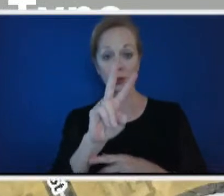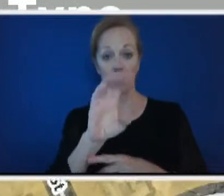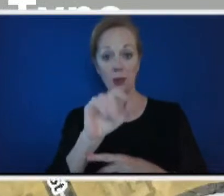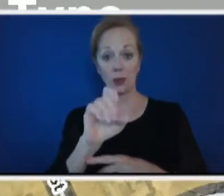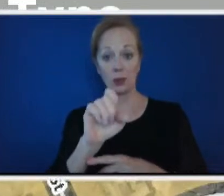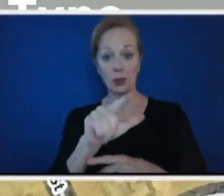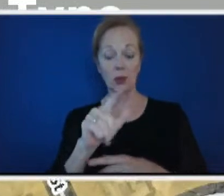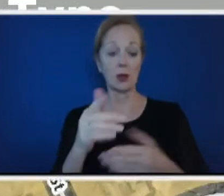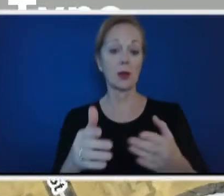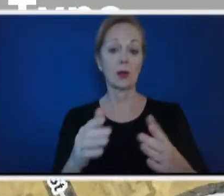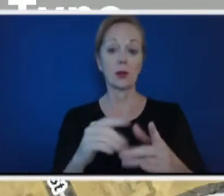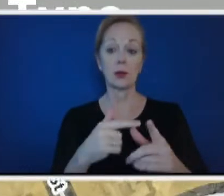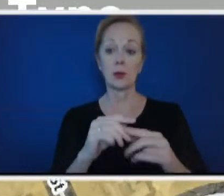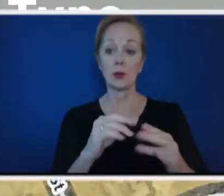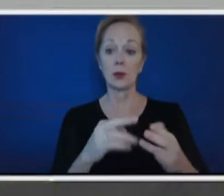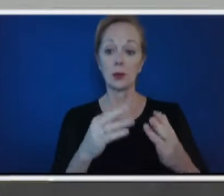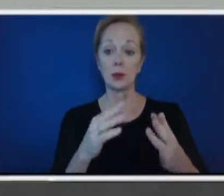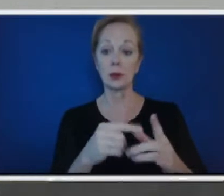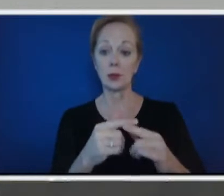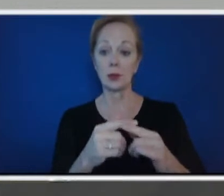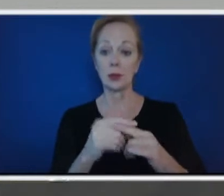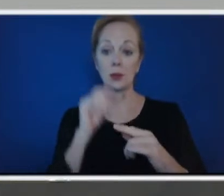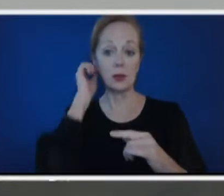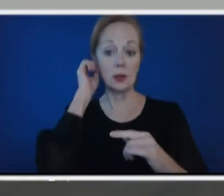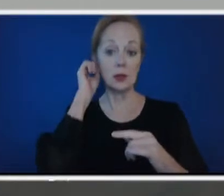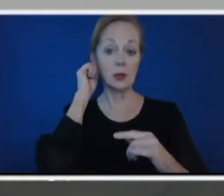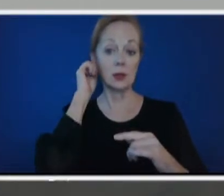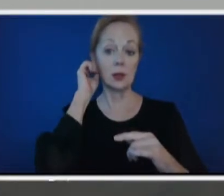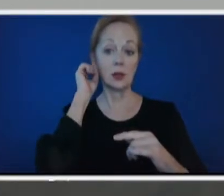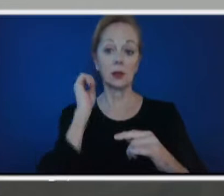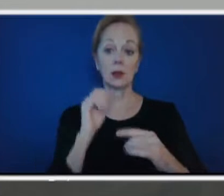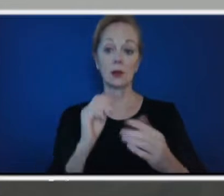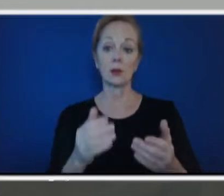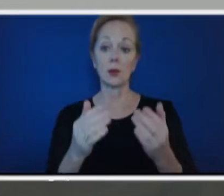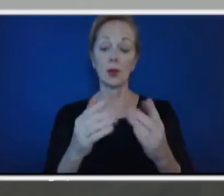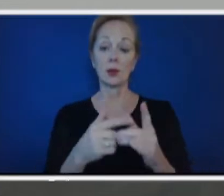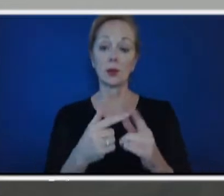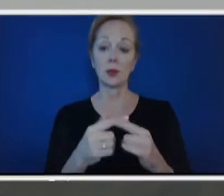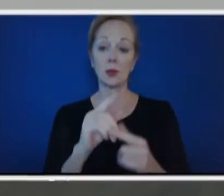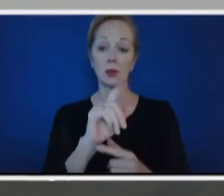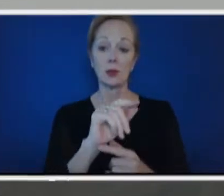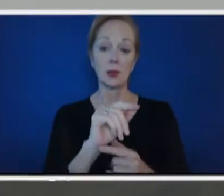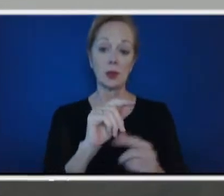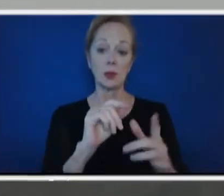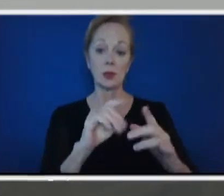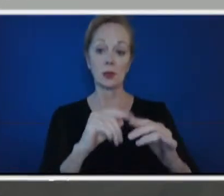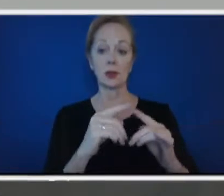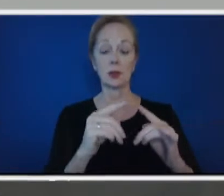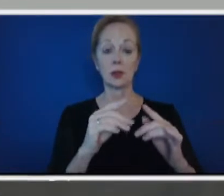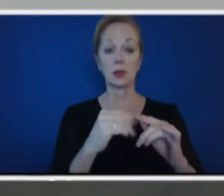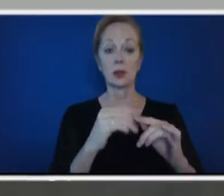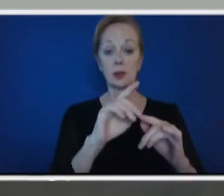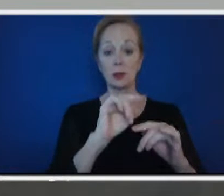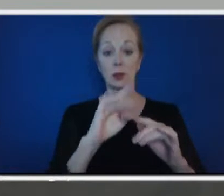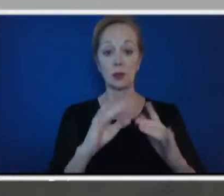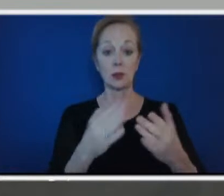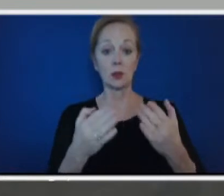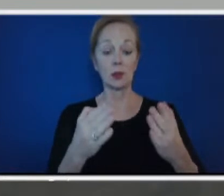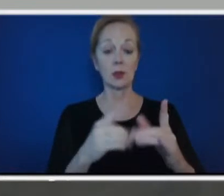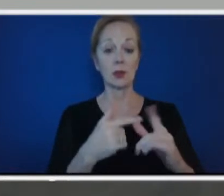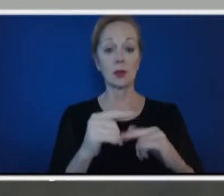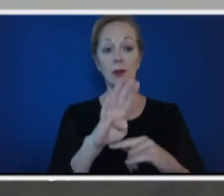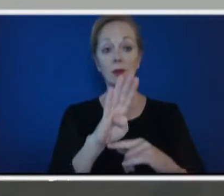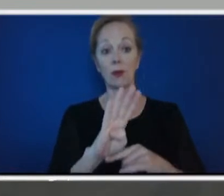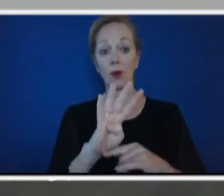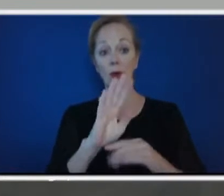from the policy map does recommend neighborhood 1. The proposal is for up to 20 single-family attached townhome dwellings in 4